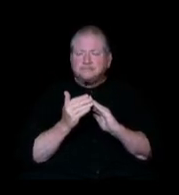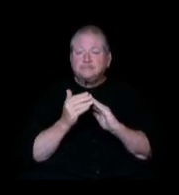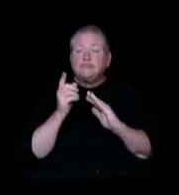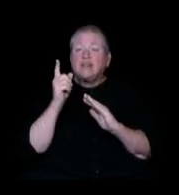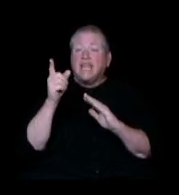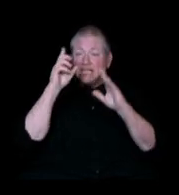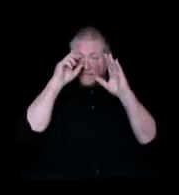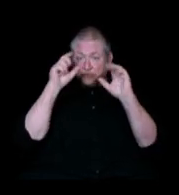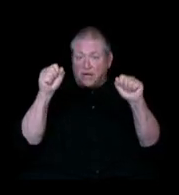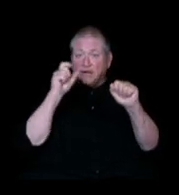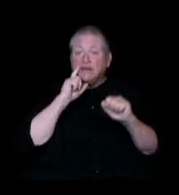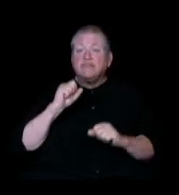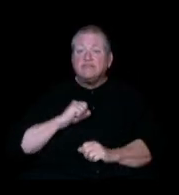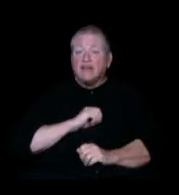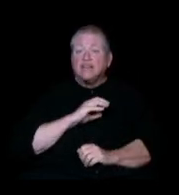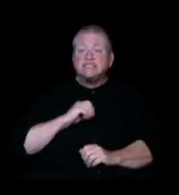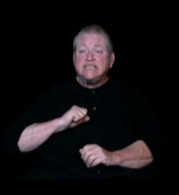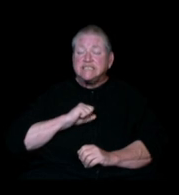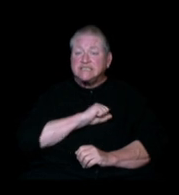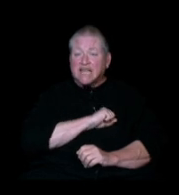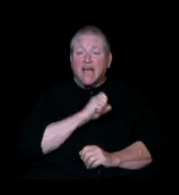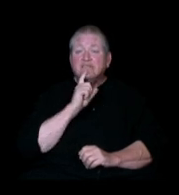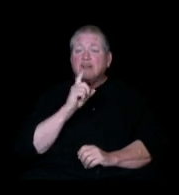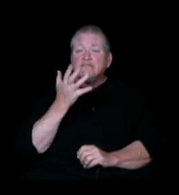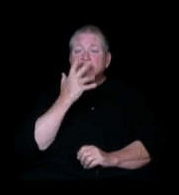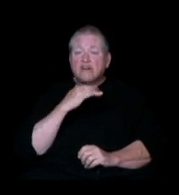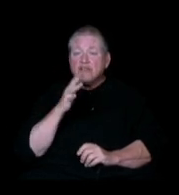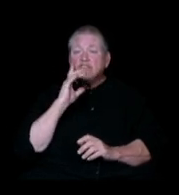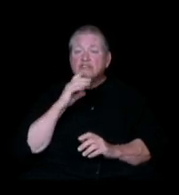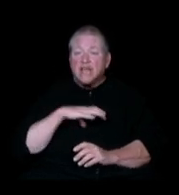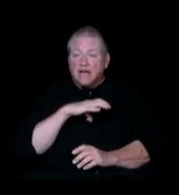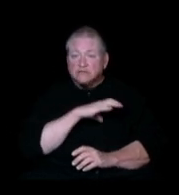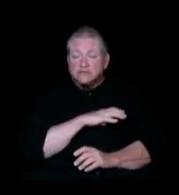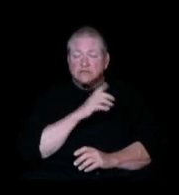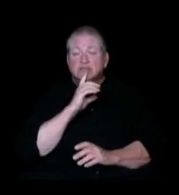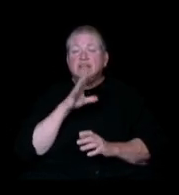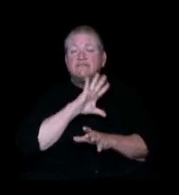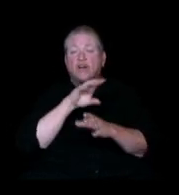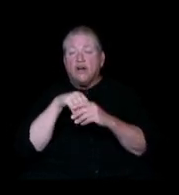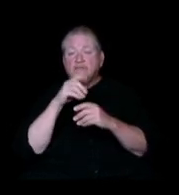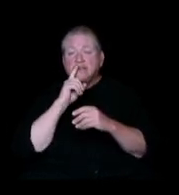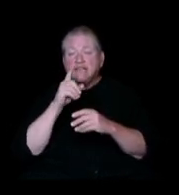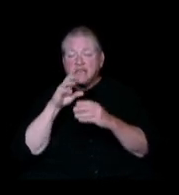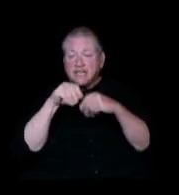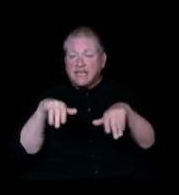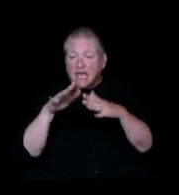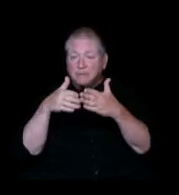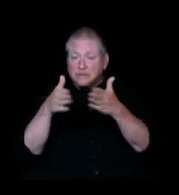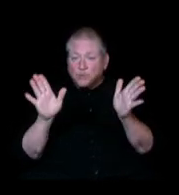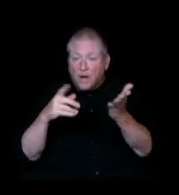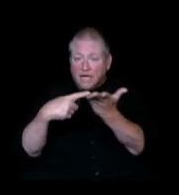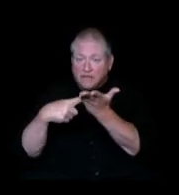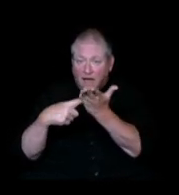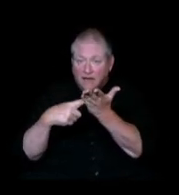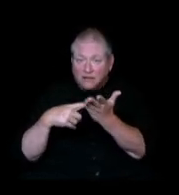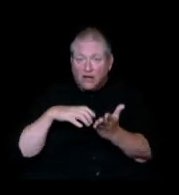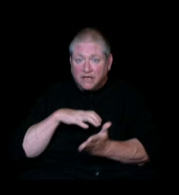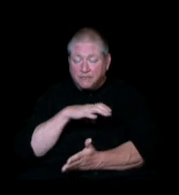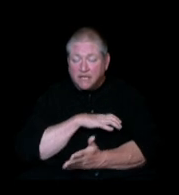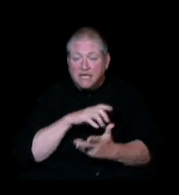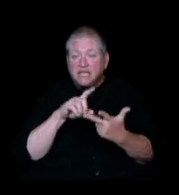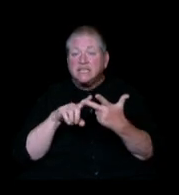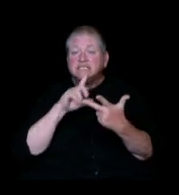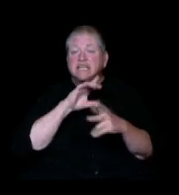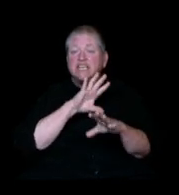the president of the Faculty and Staff of Color Council, involved in the Campus-Wide Dialogue Committee, supervises the Inclusion